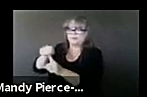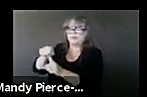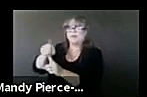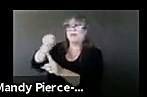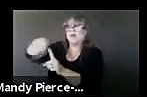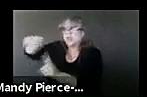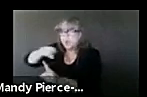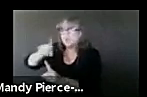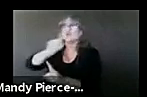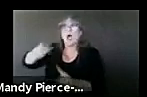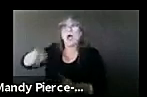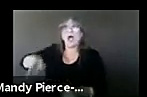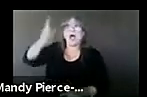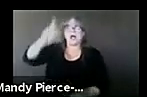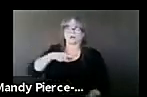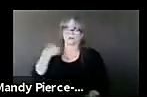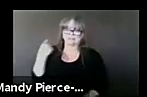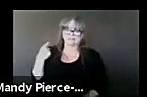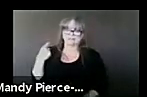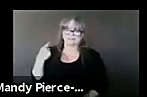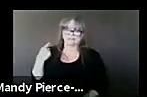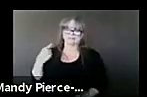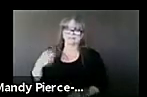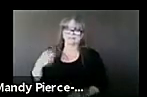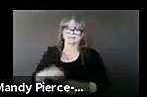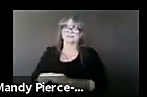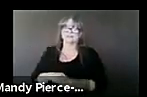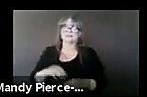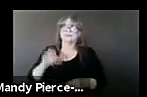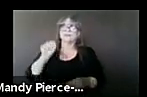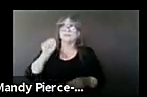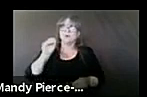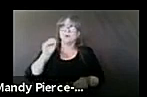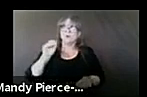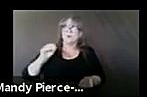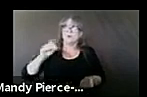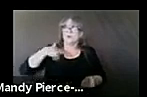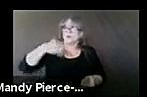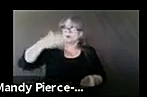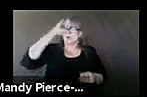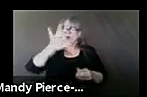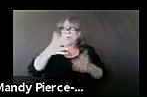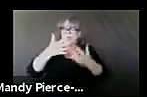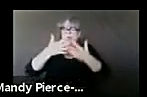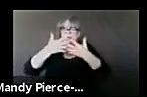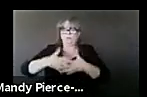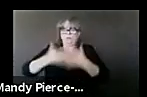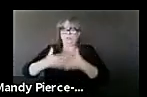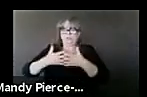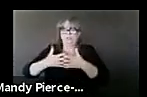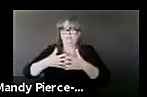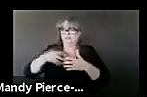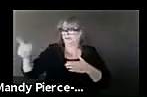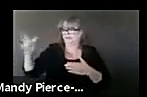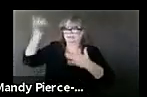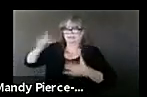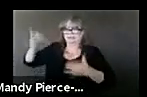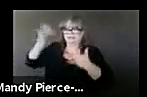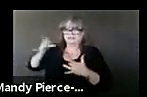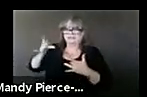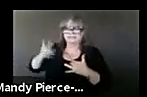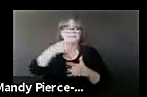So we know too that with respiratory illnesses in general, children and young adults are more likely to spread